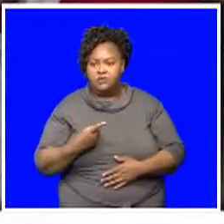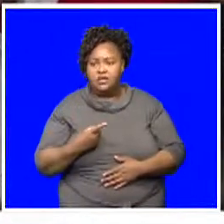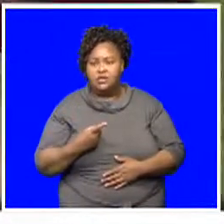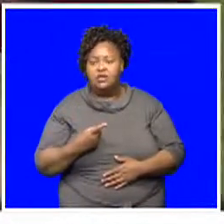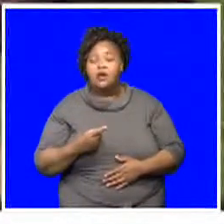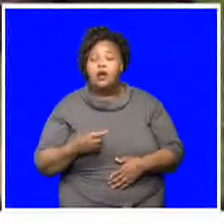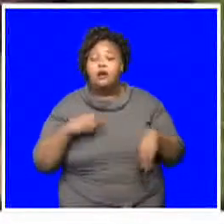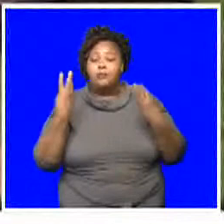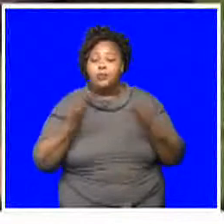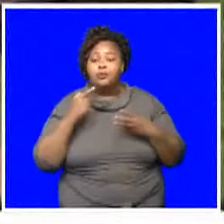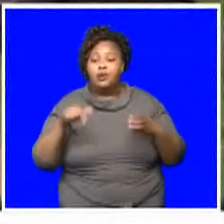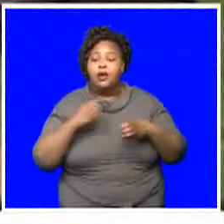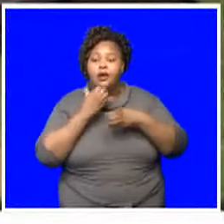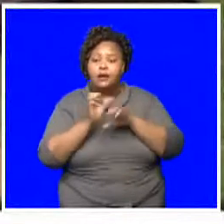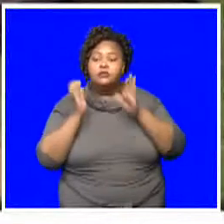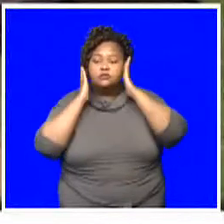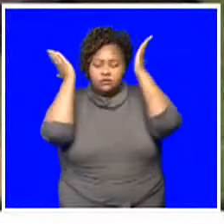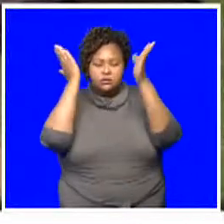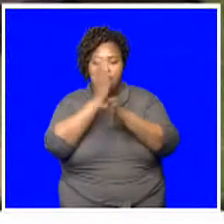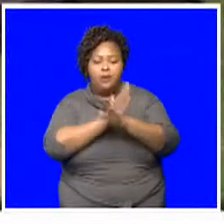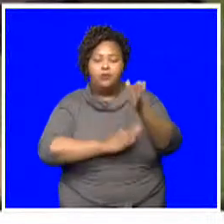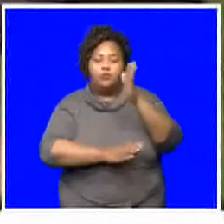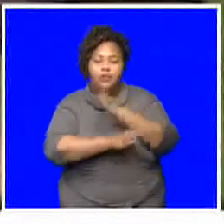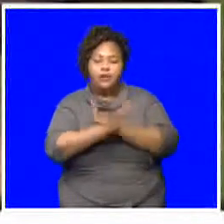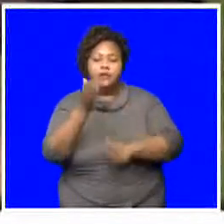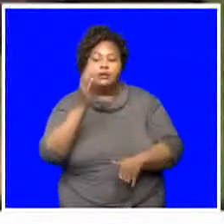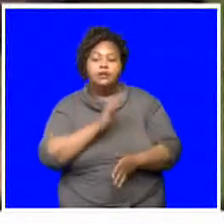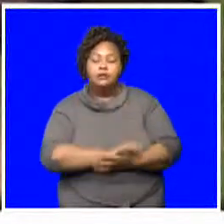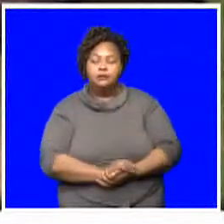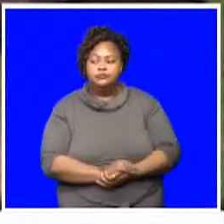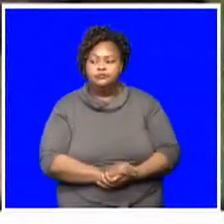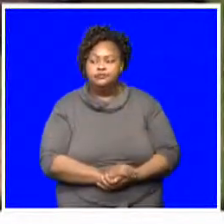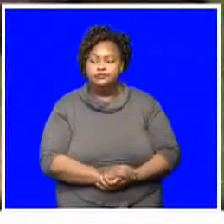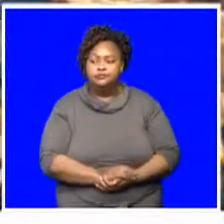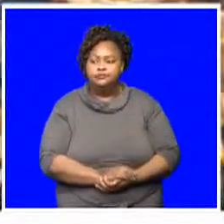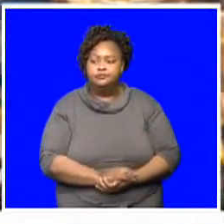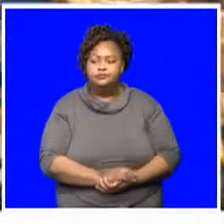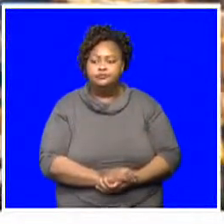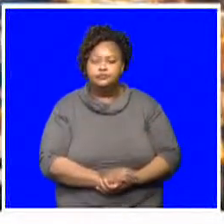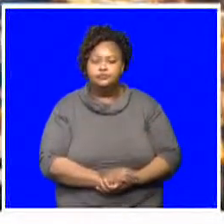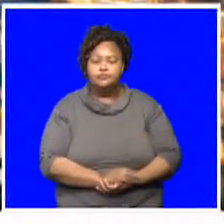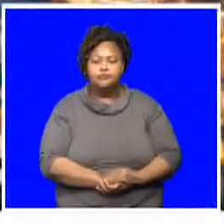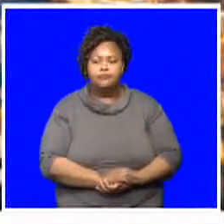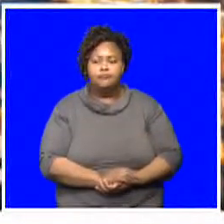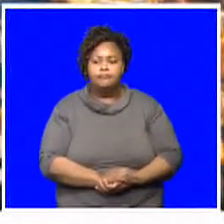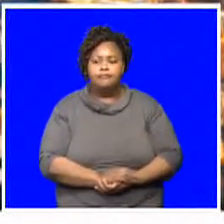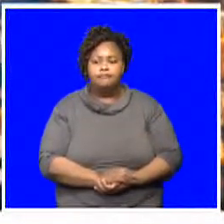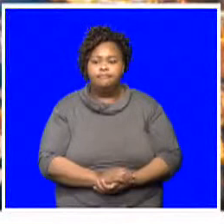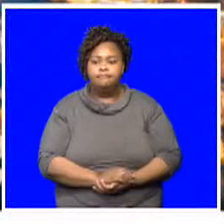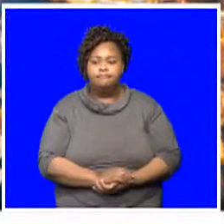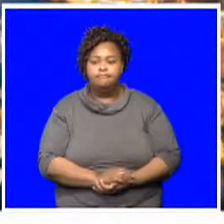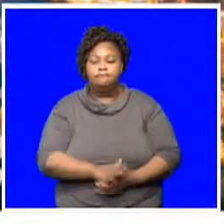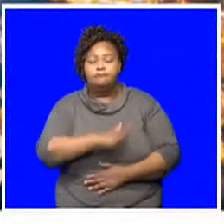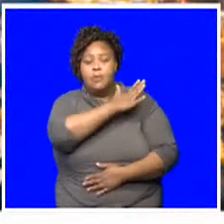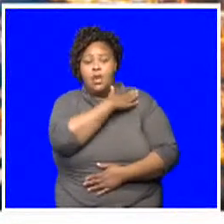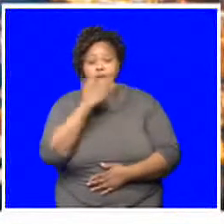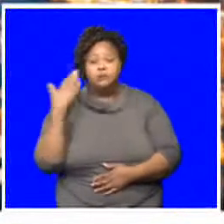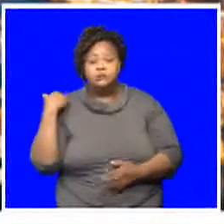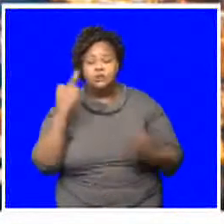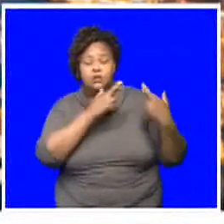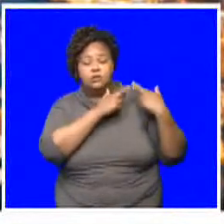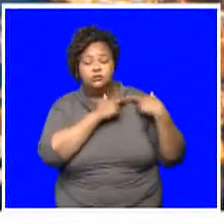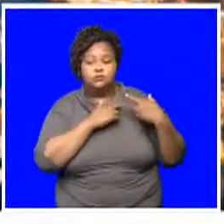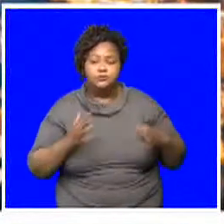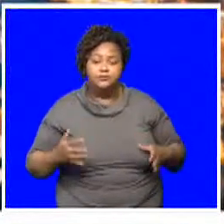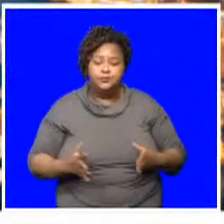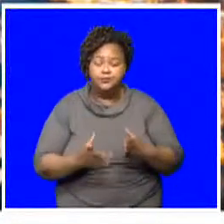For Eswatini TV News, Nelson Ngamandla with Mbongwa Dube Ndondozi. The Ministry of Agriculture